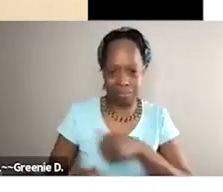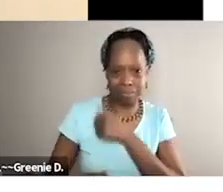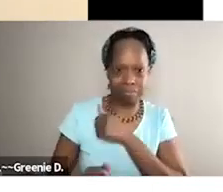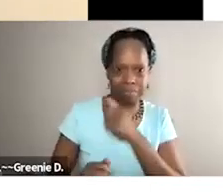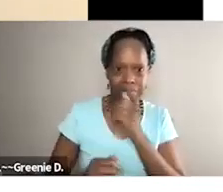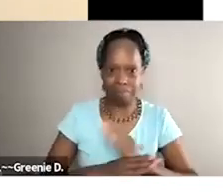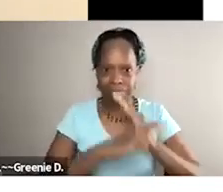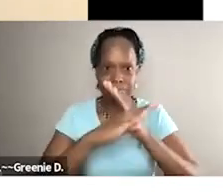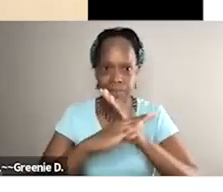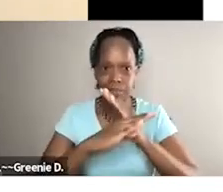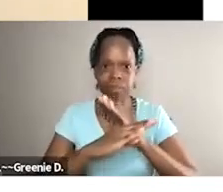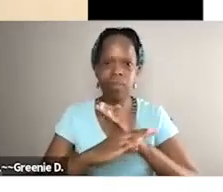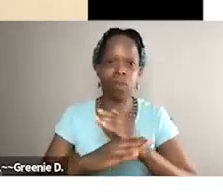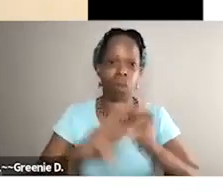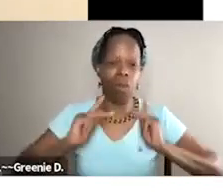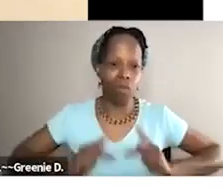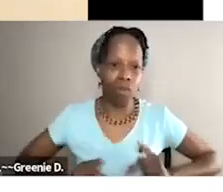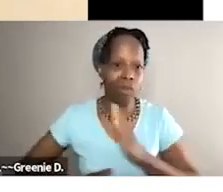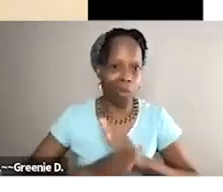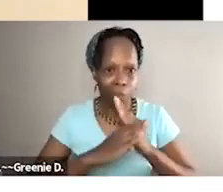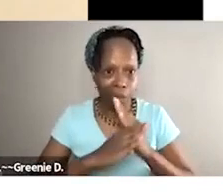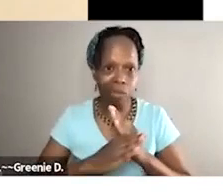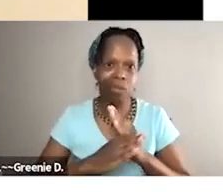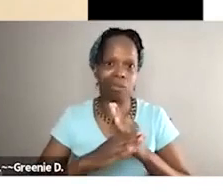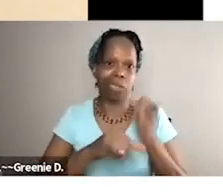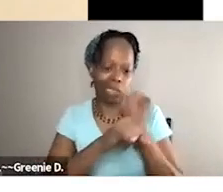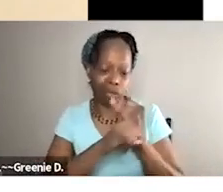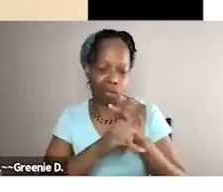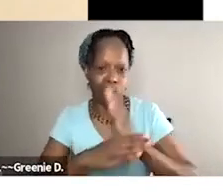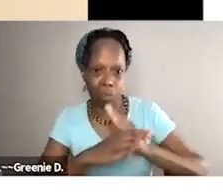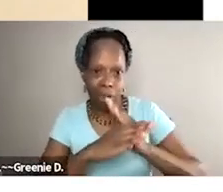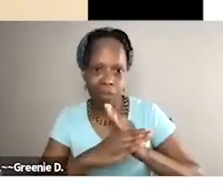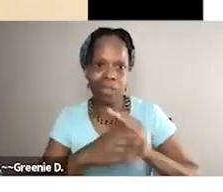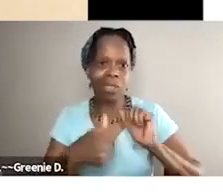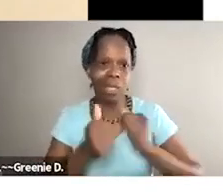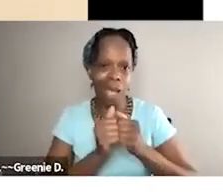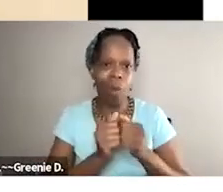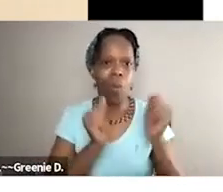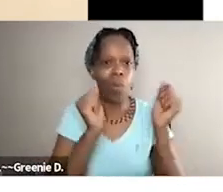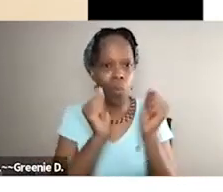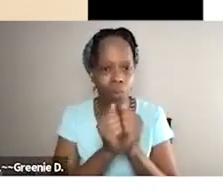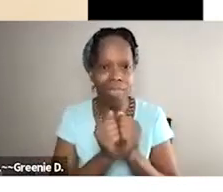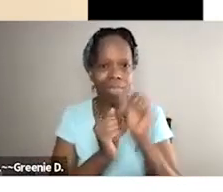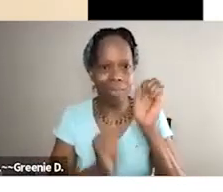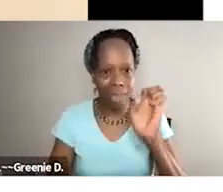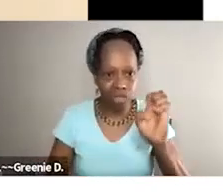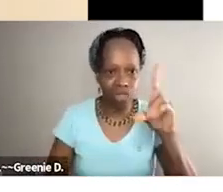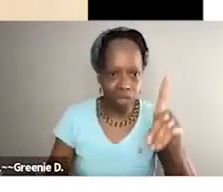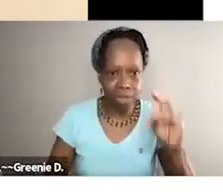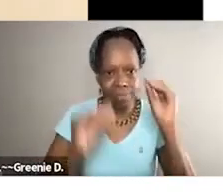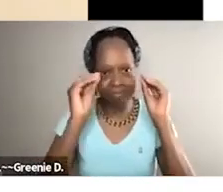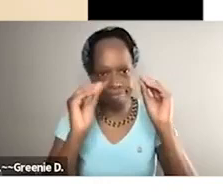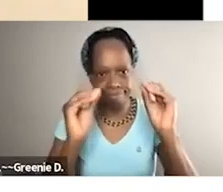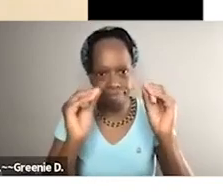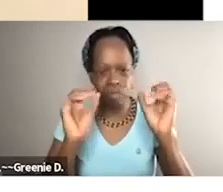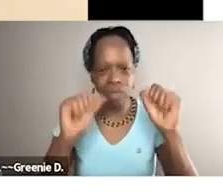of these different pieces is disability education. And without that, you know, while we can have obviously structural pieces